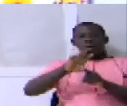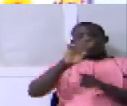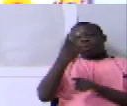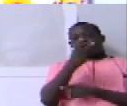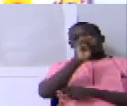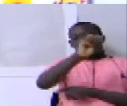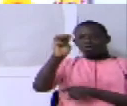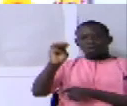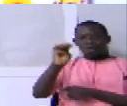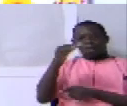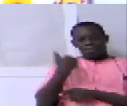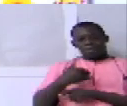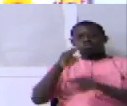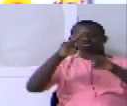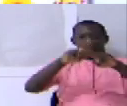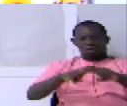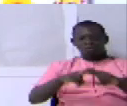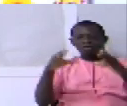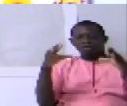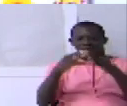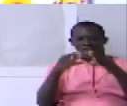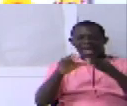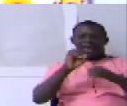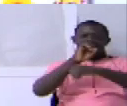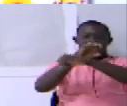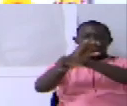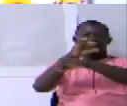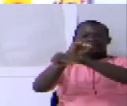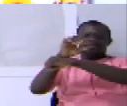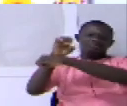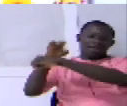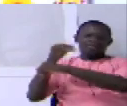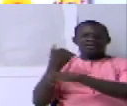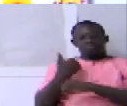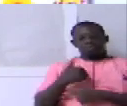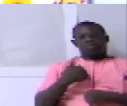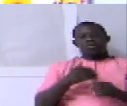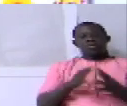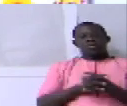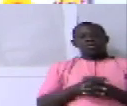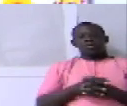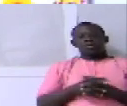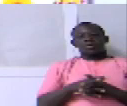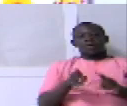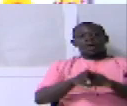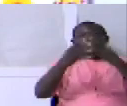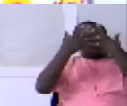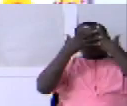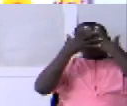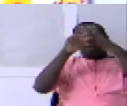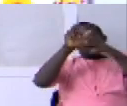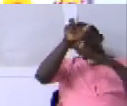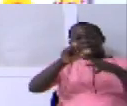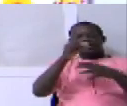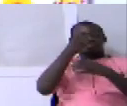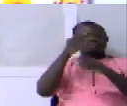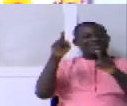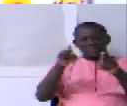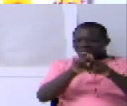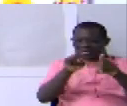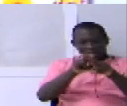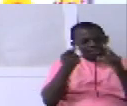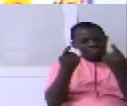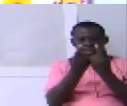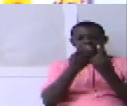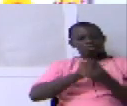you. Samba Doroba sali command atelu officer fongul kaya maro dialla. Prisoners the same thing. Kaso konon kolu